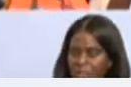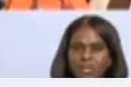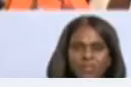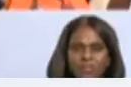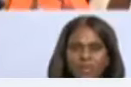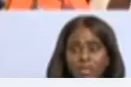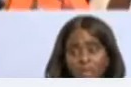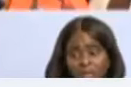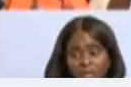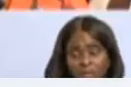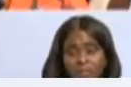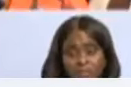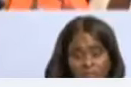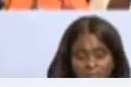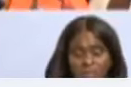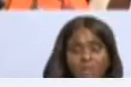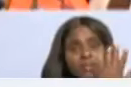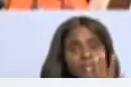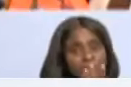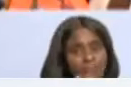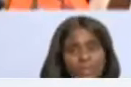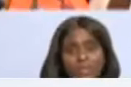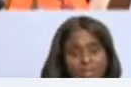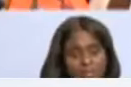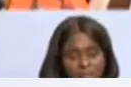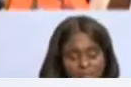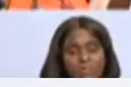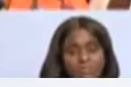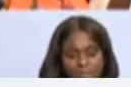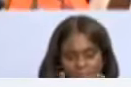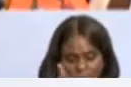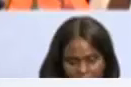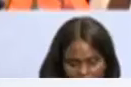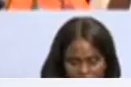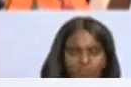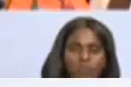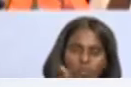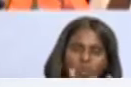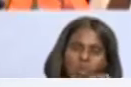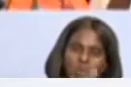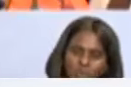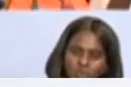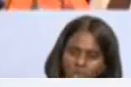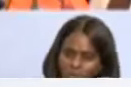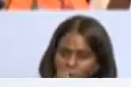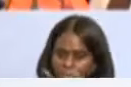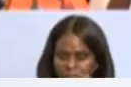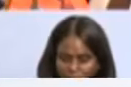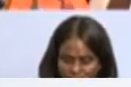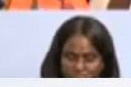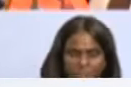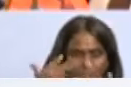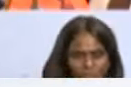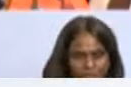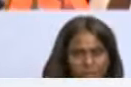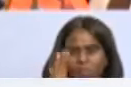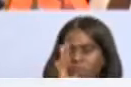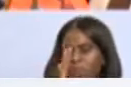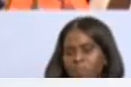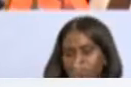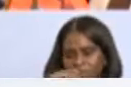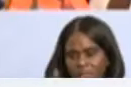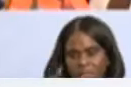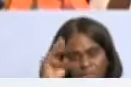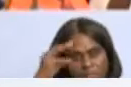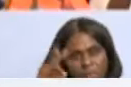is a serious developmental issue, and we must deliver in all constituencies. I am hoping, Madam Speaker, Minister of Local